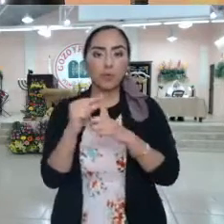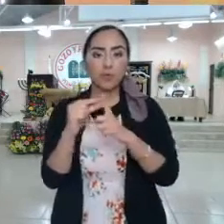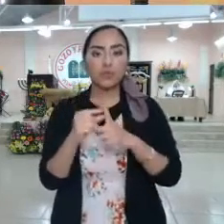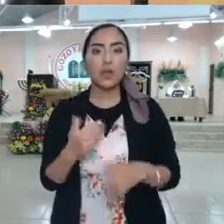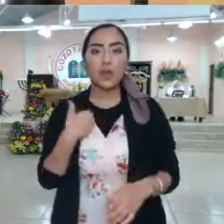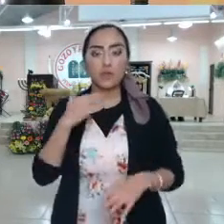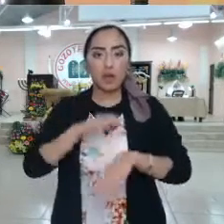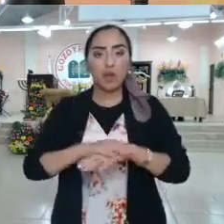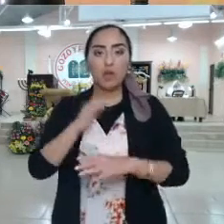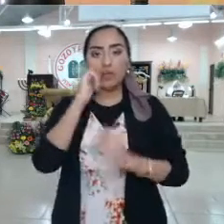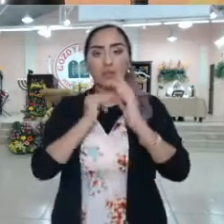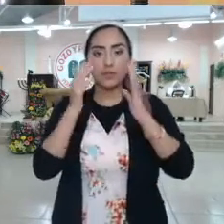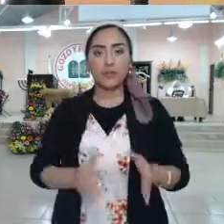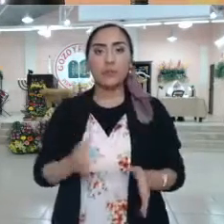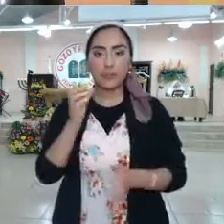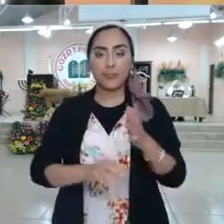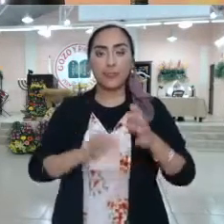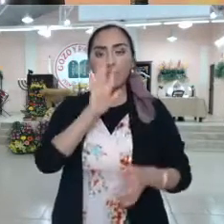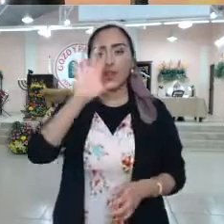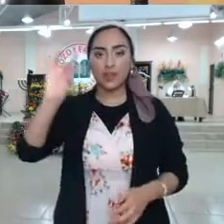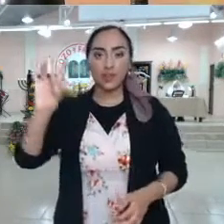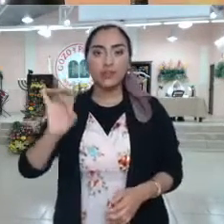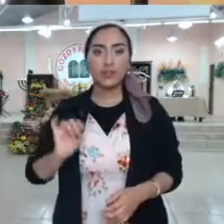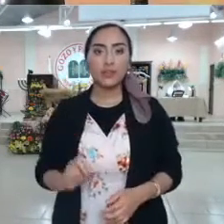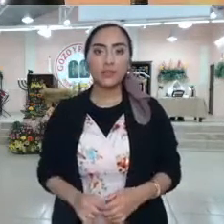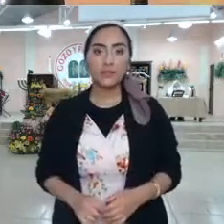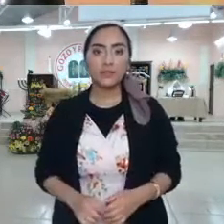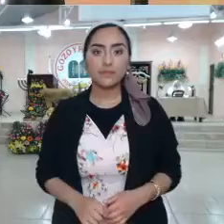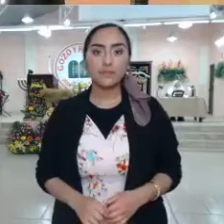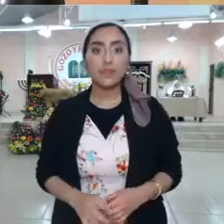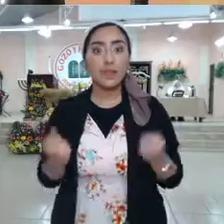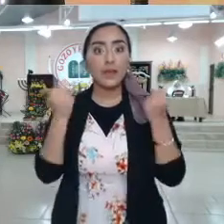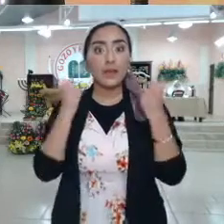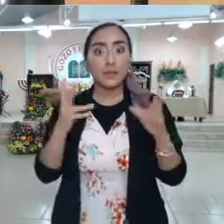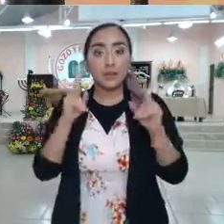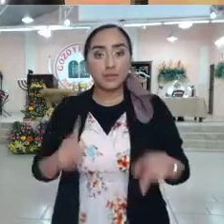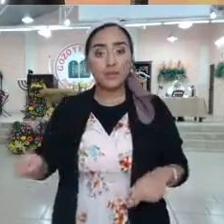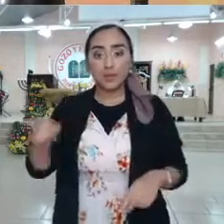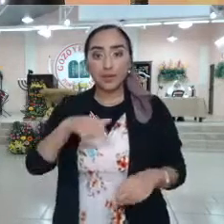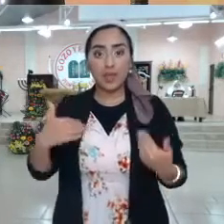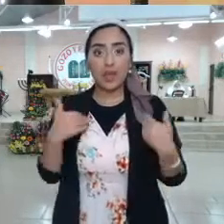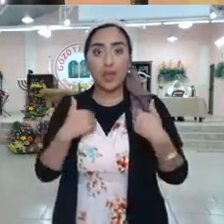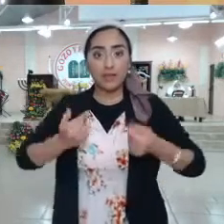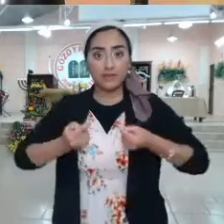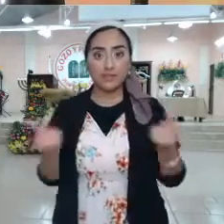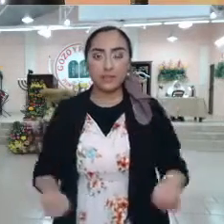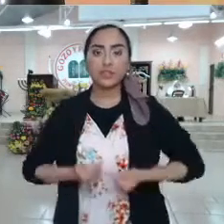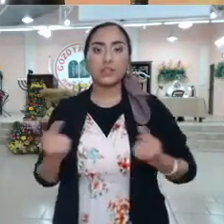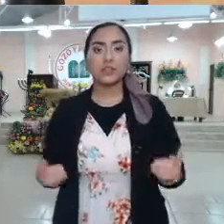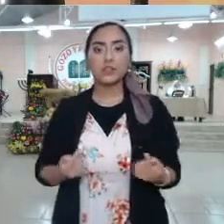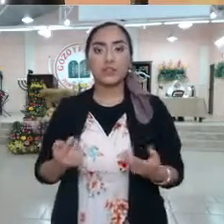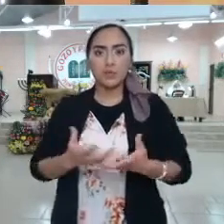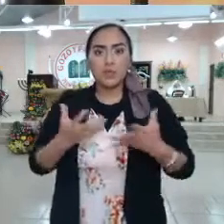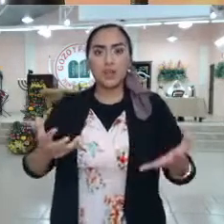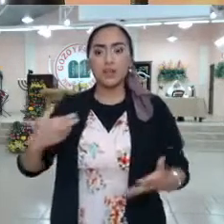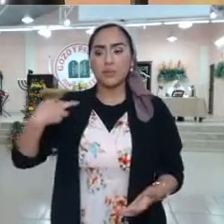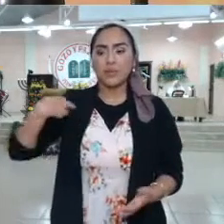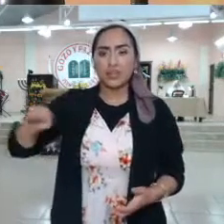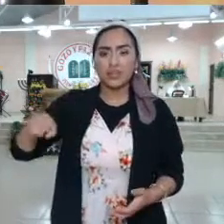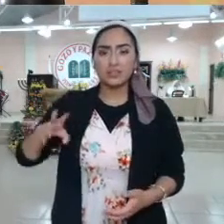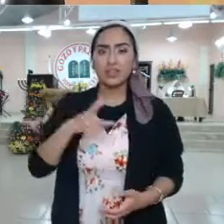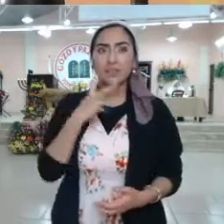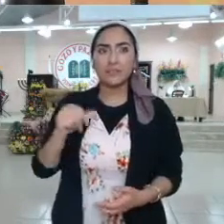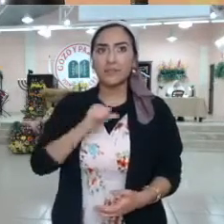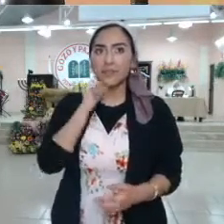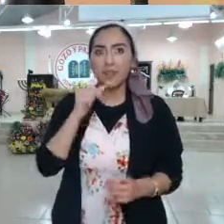other words, but it is like that in Isaiah 58. So, many people, they have committed a sin of being